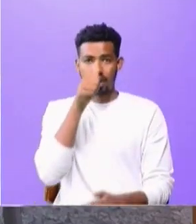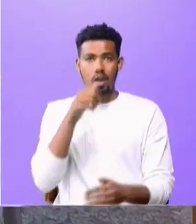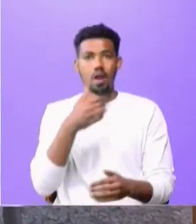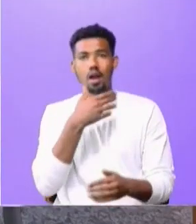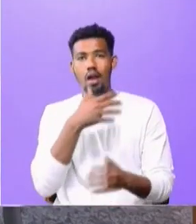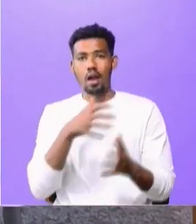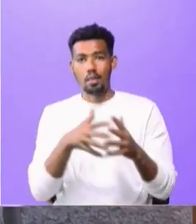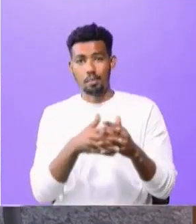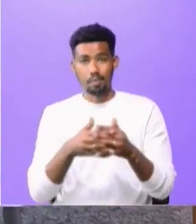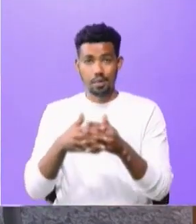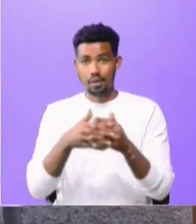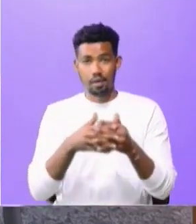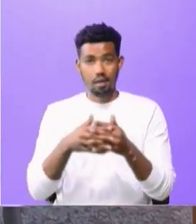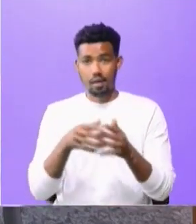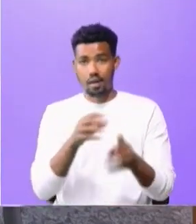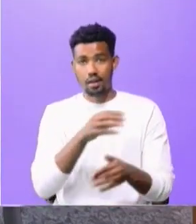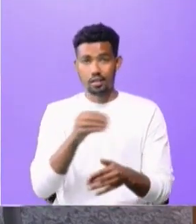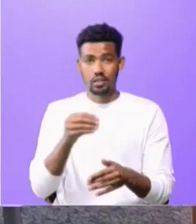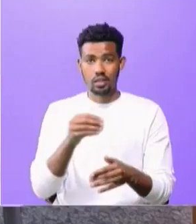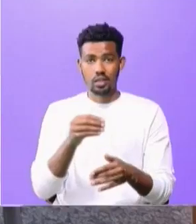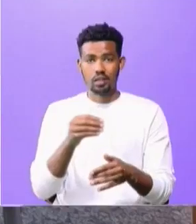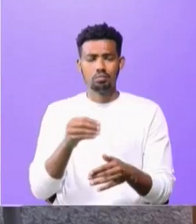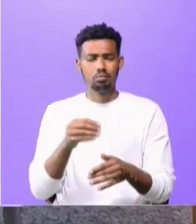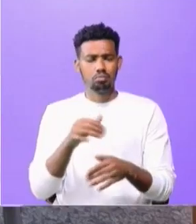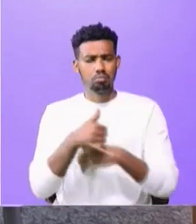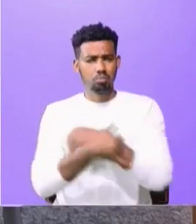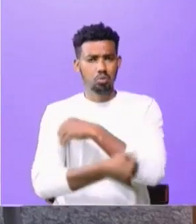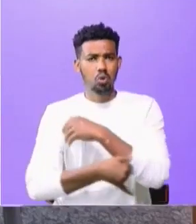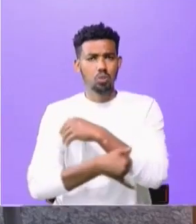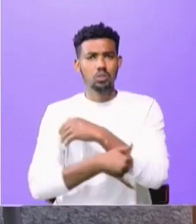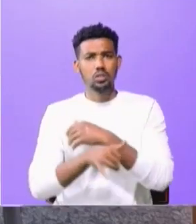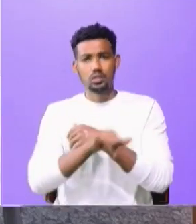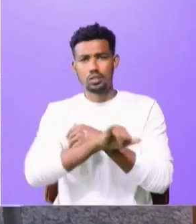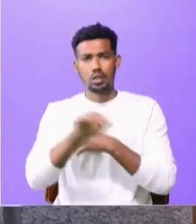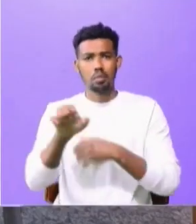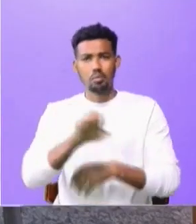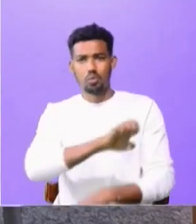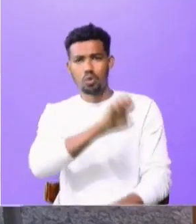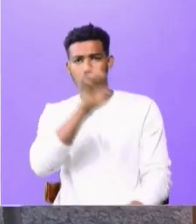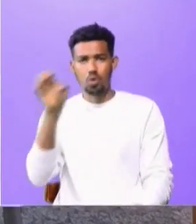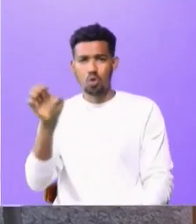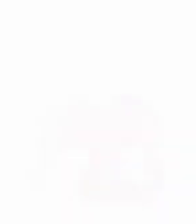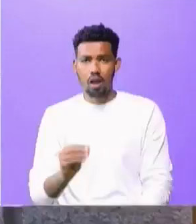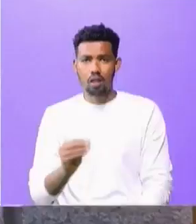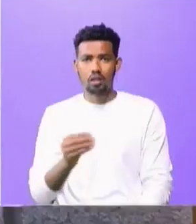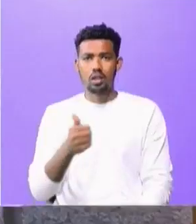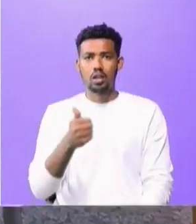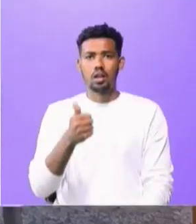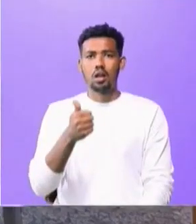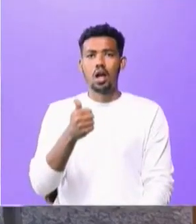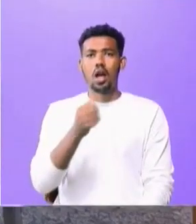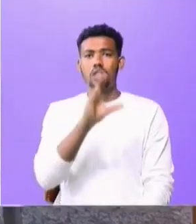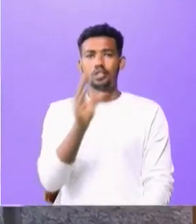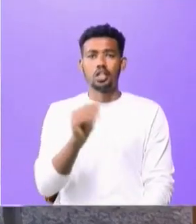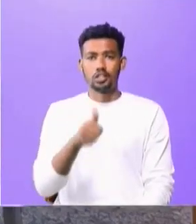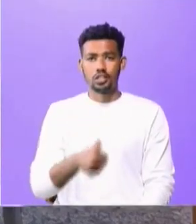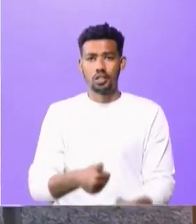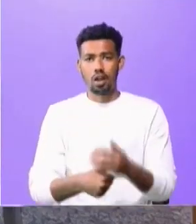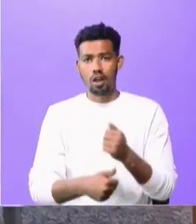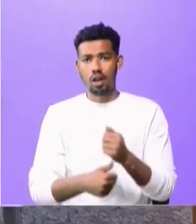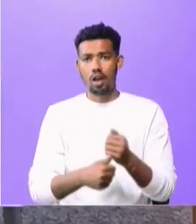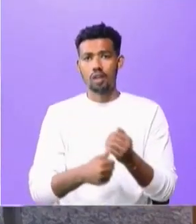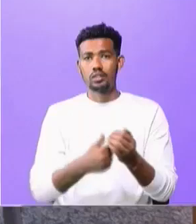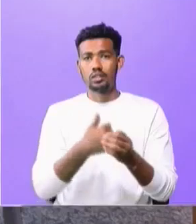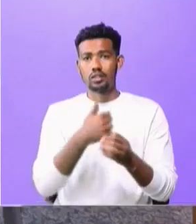America, and also continents like Europe, Africa, you can use them. And also to